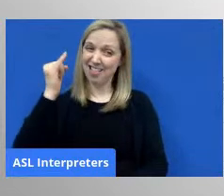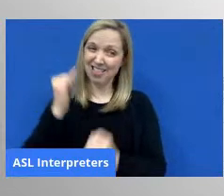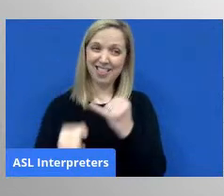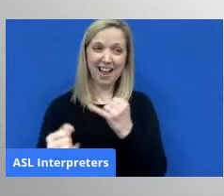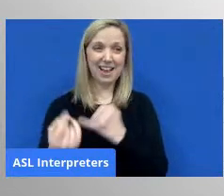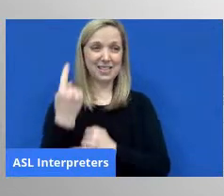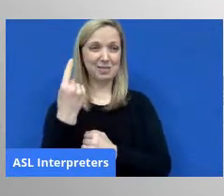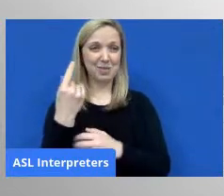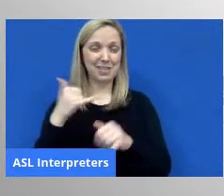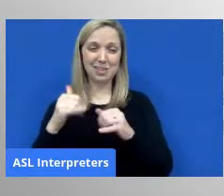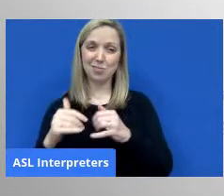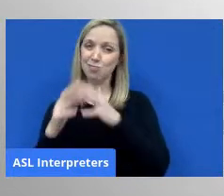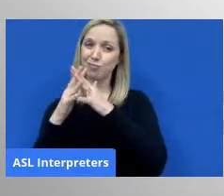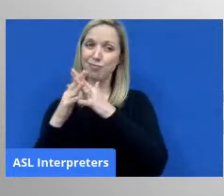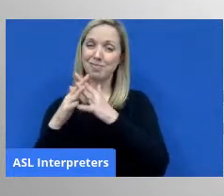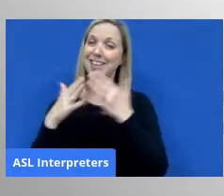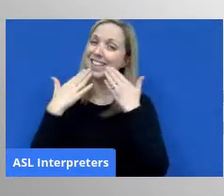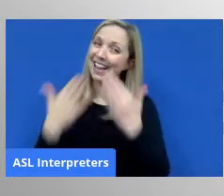Thank you.